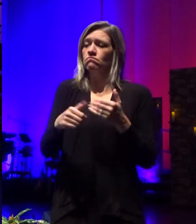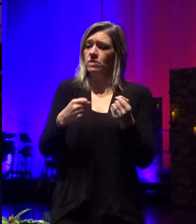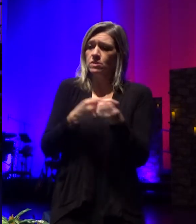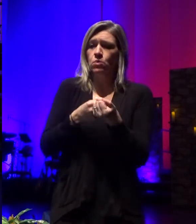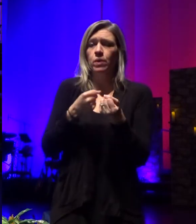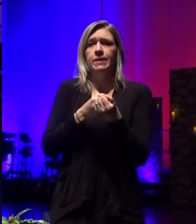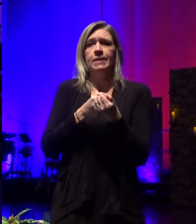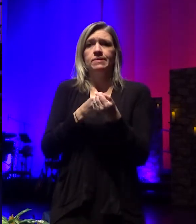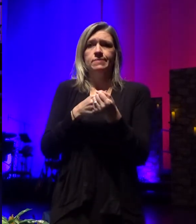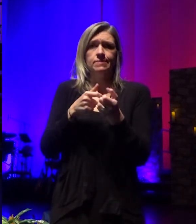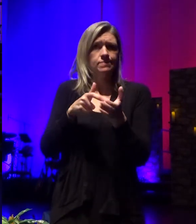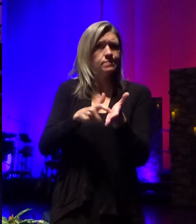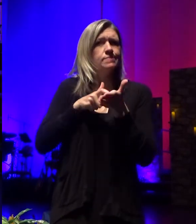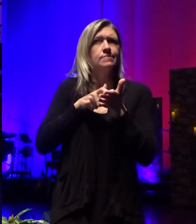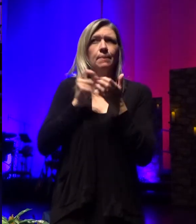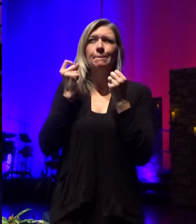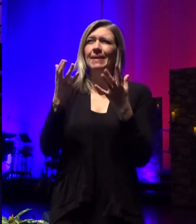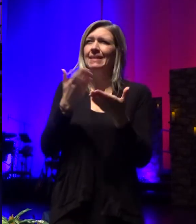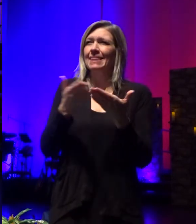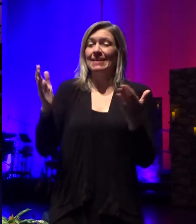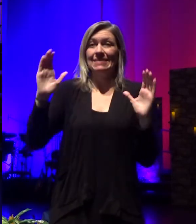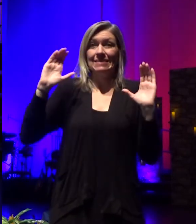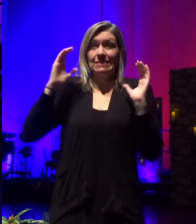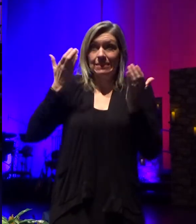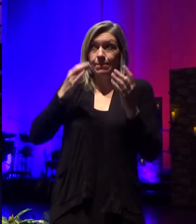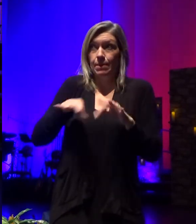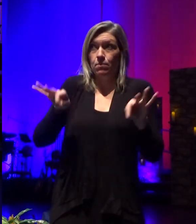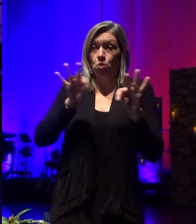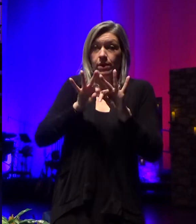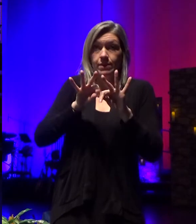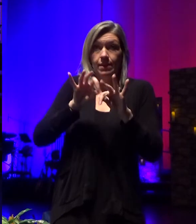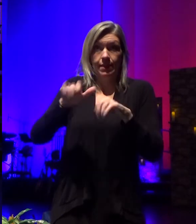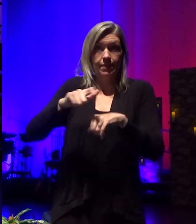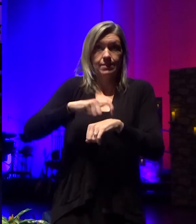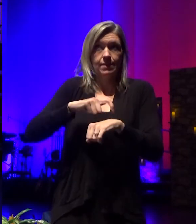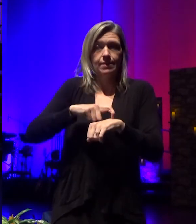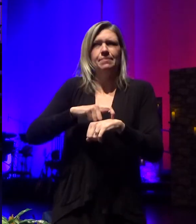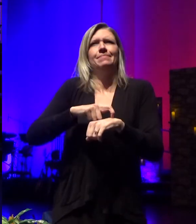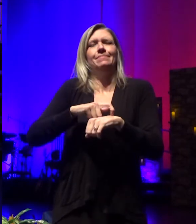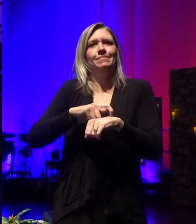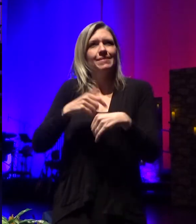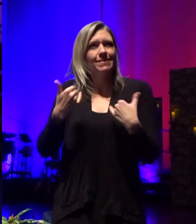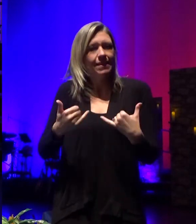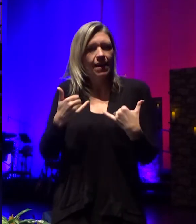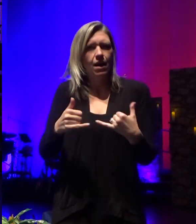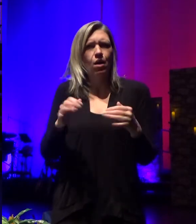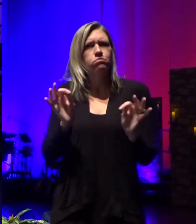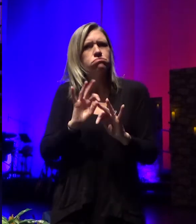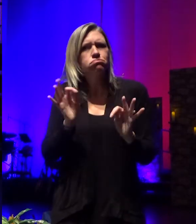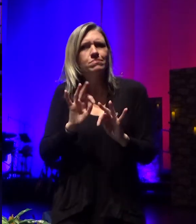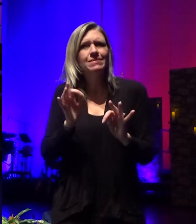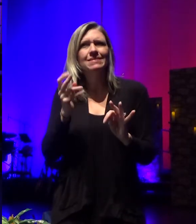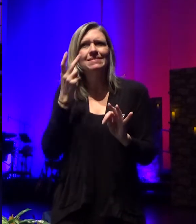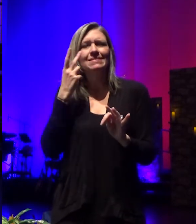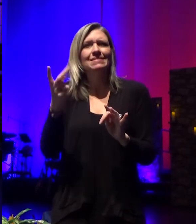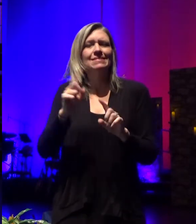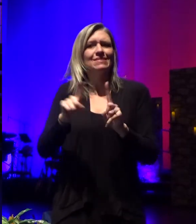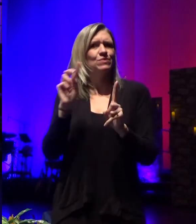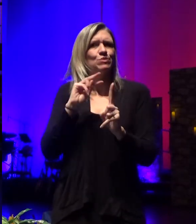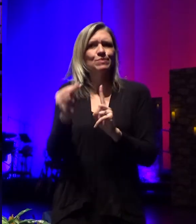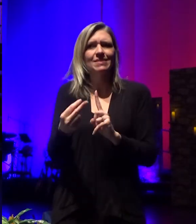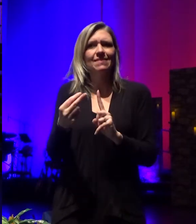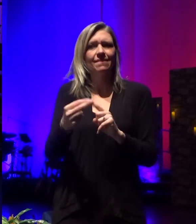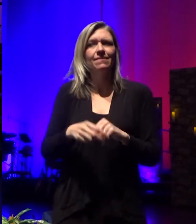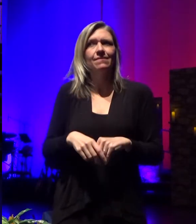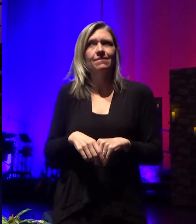on many things that seemed so important and essential at the time, but now were being seen in a new perspective.